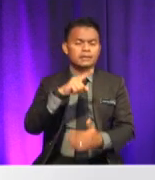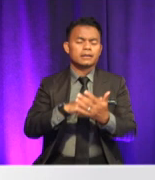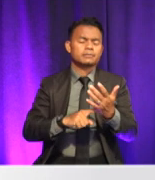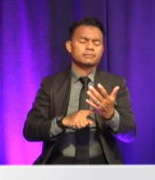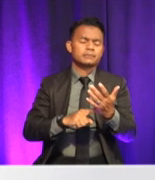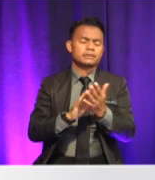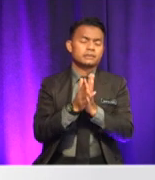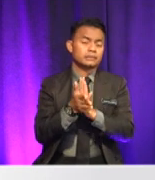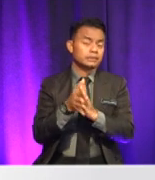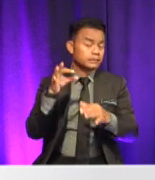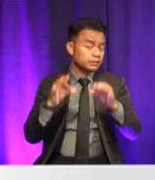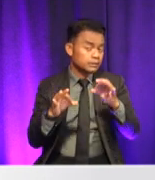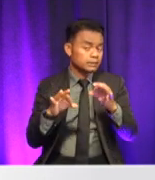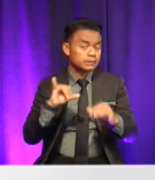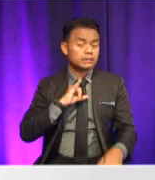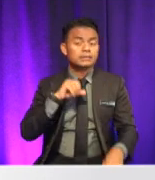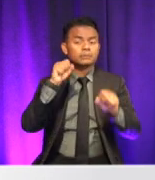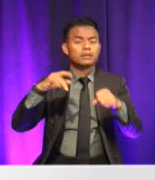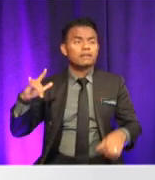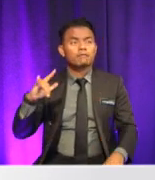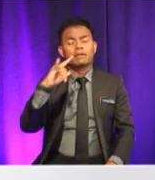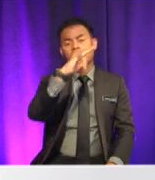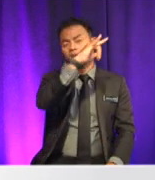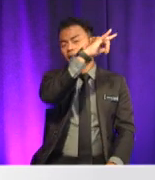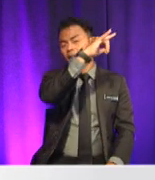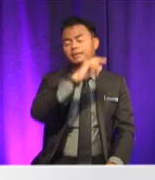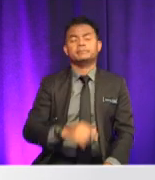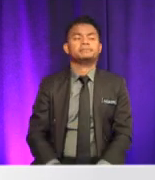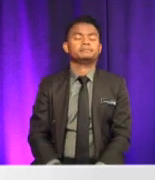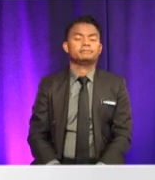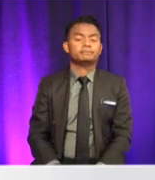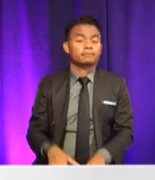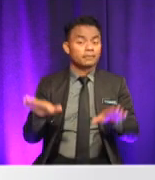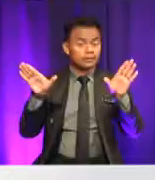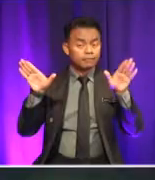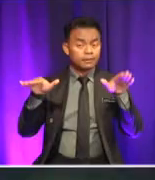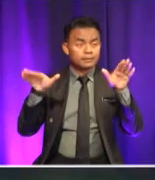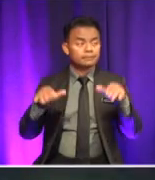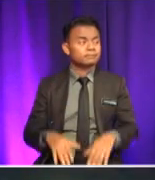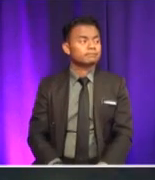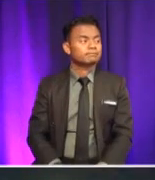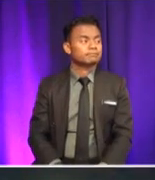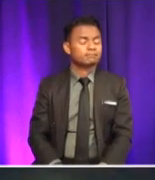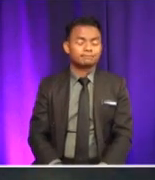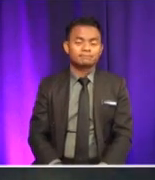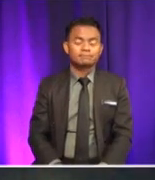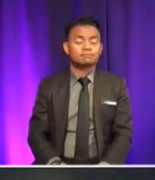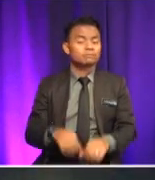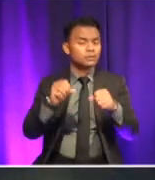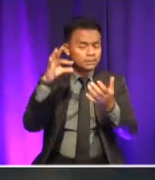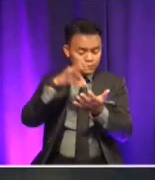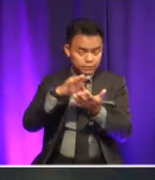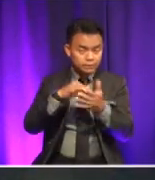fly? So, can I fly? Chris, can a chicken fly? No. No.